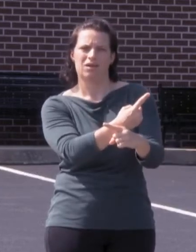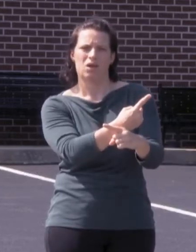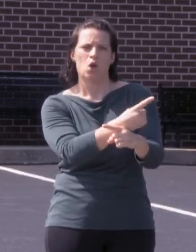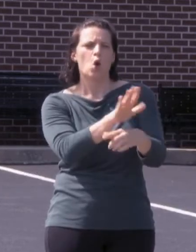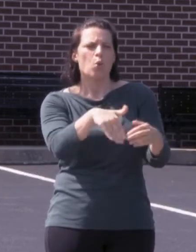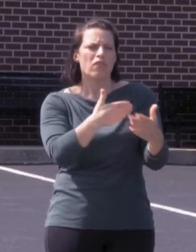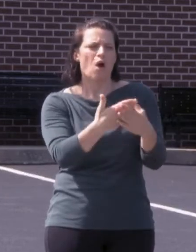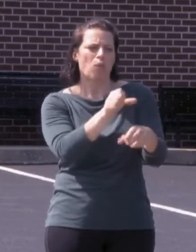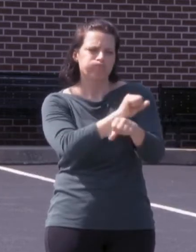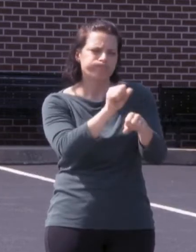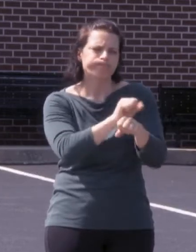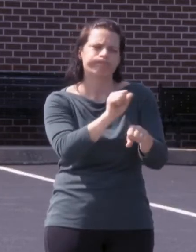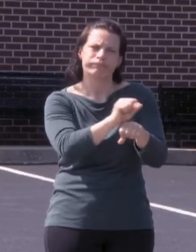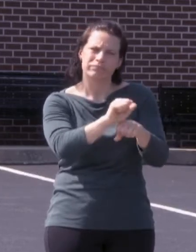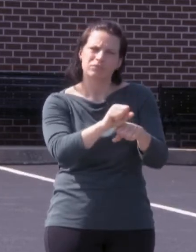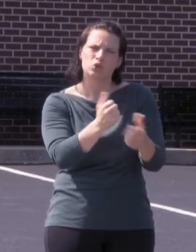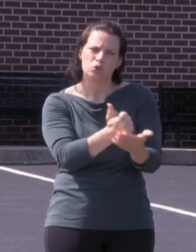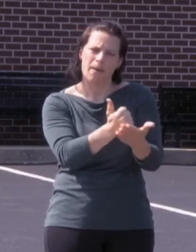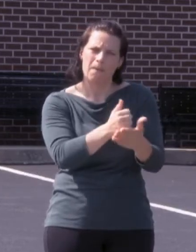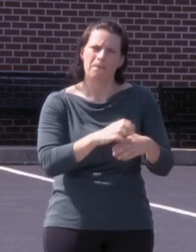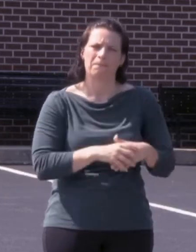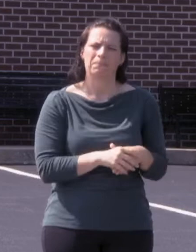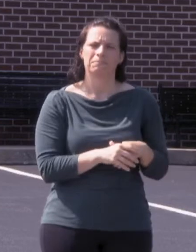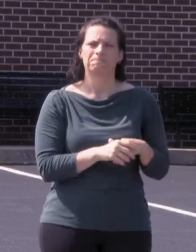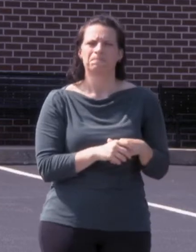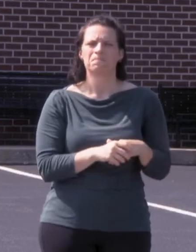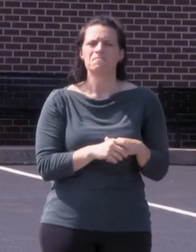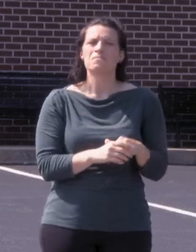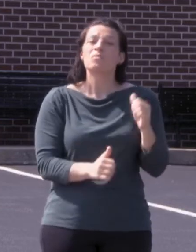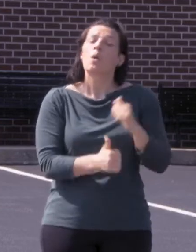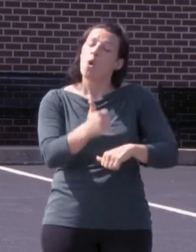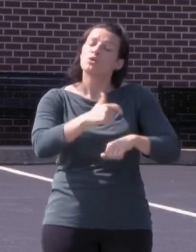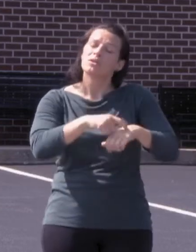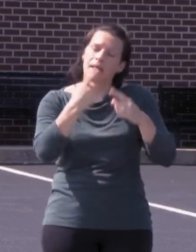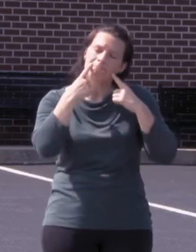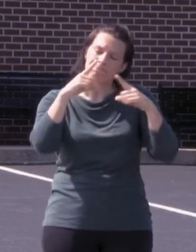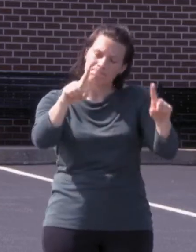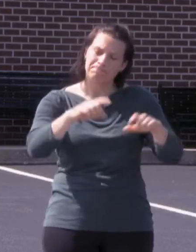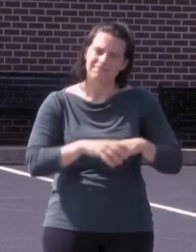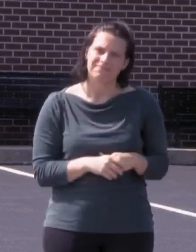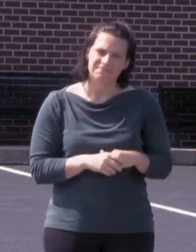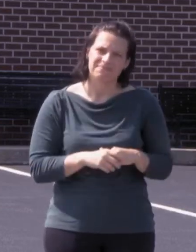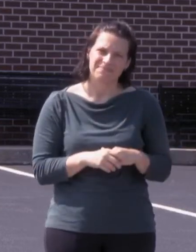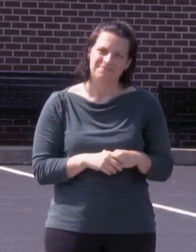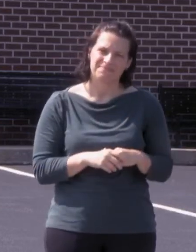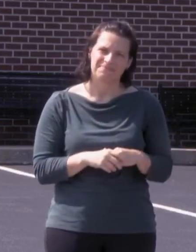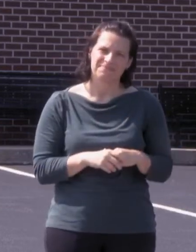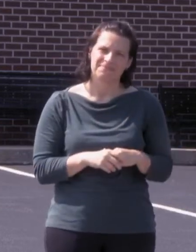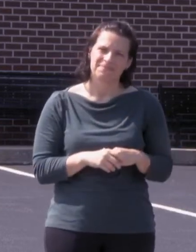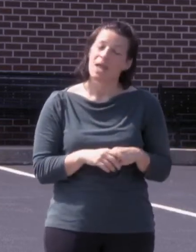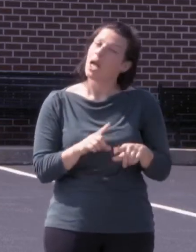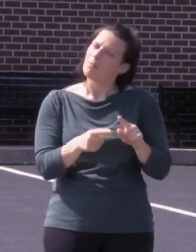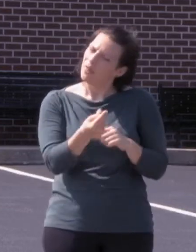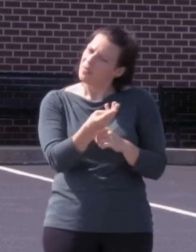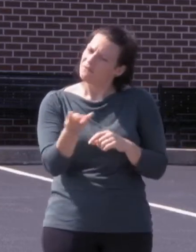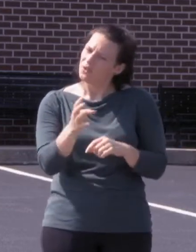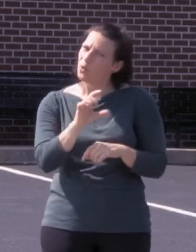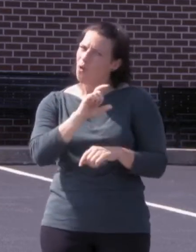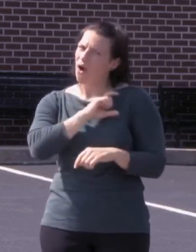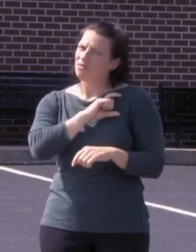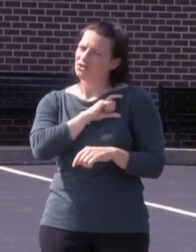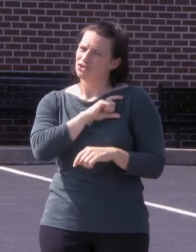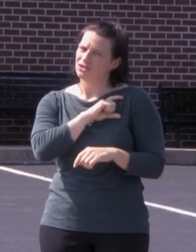all diligence to be helpful. And most of the time it works that way. But the few